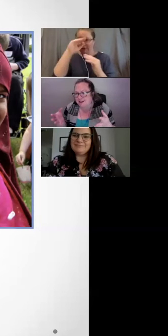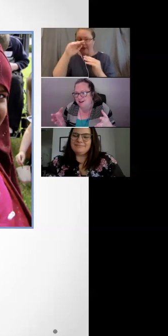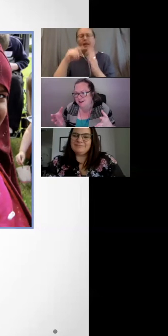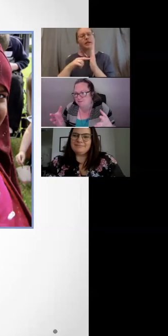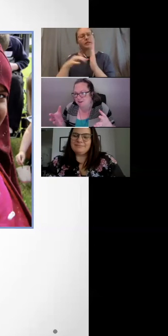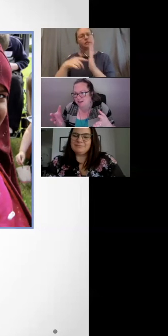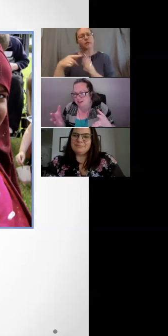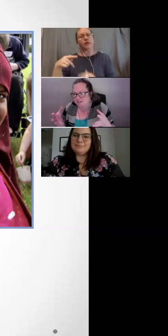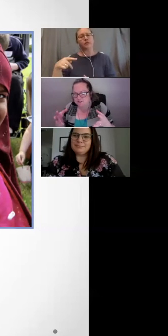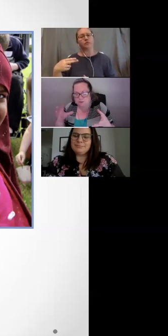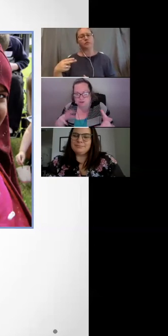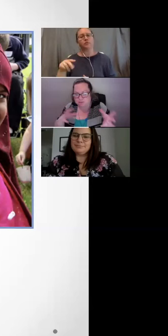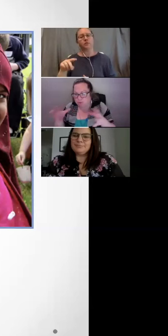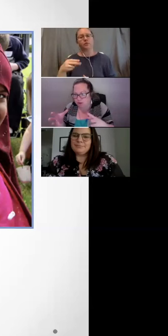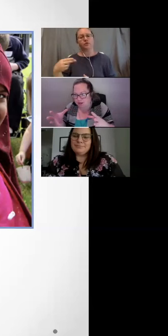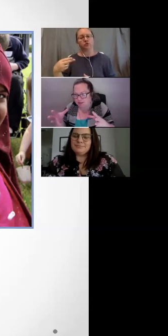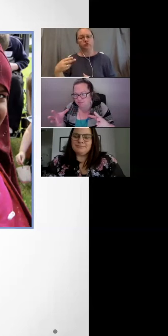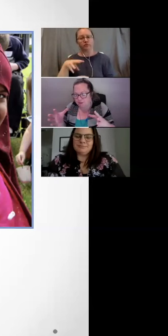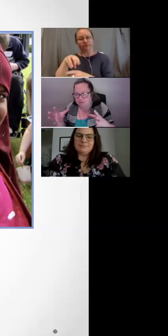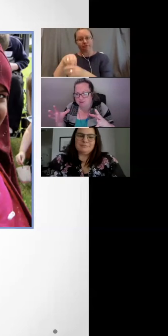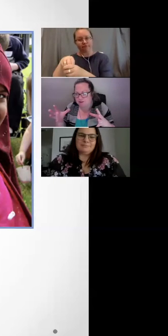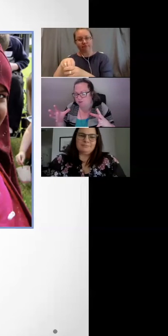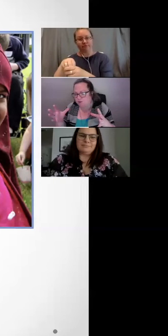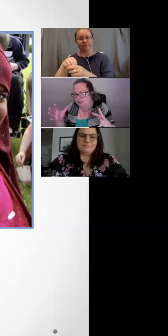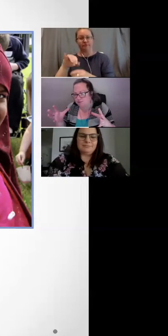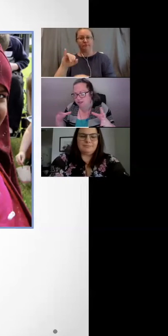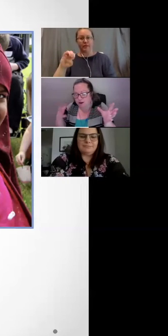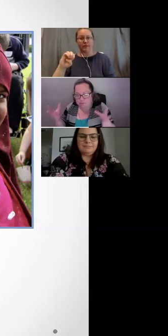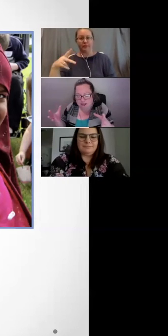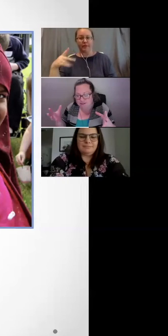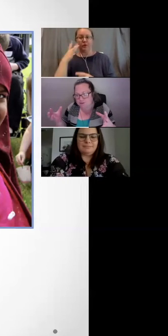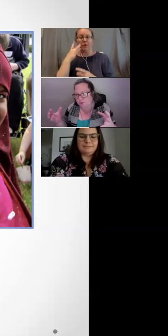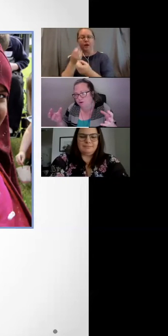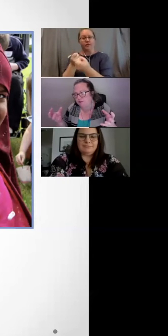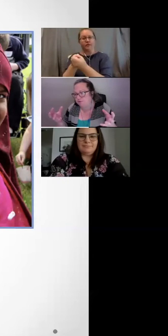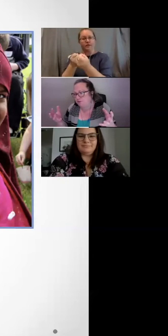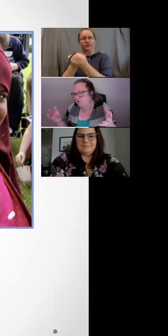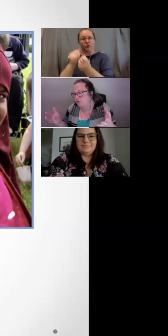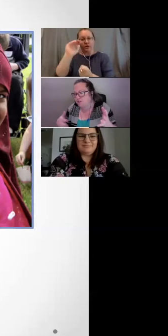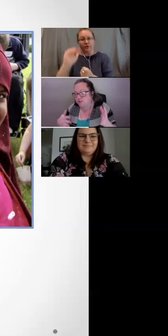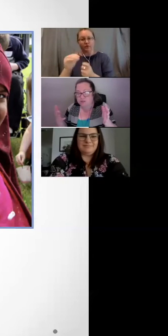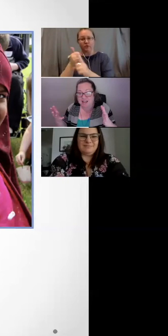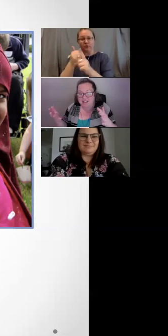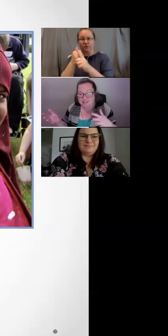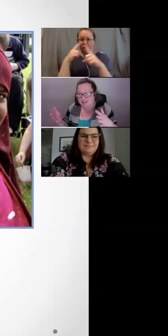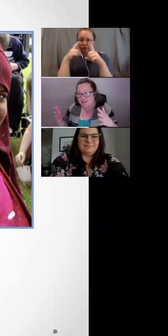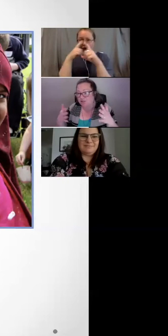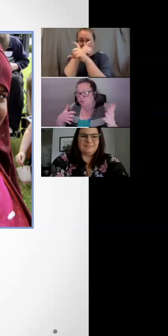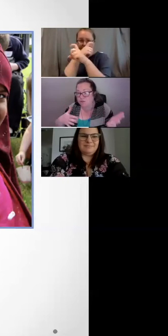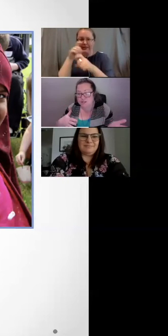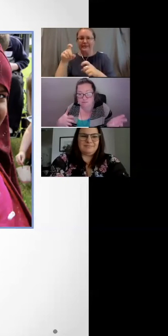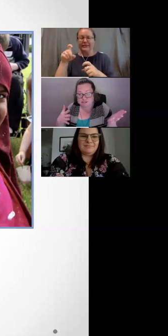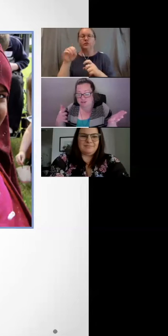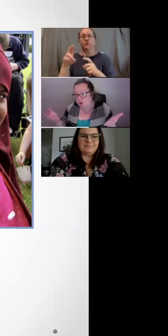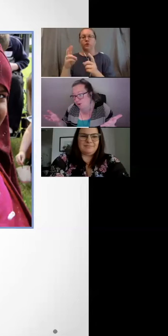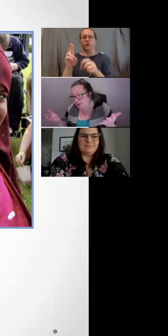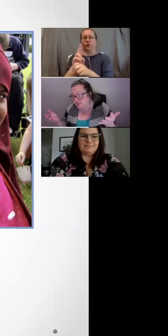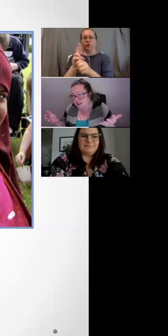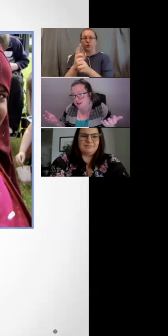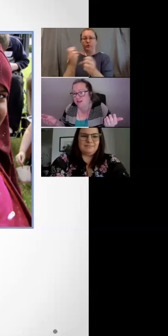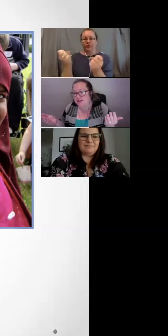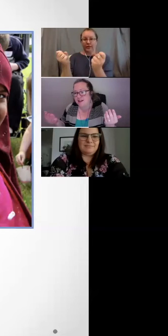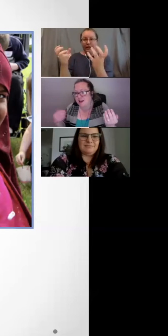well, because we're supporting maybe a student that's really complex, or if a student is using ASL and the school team doesn't